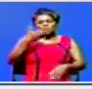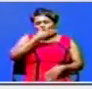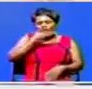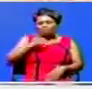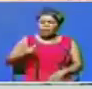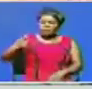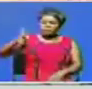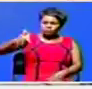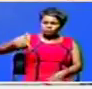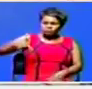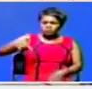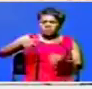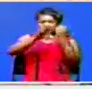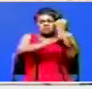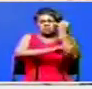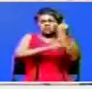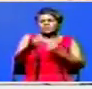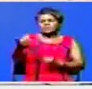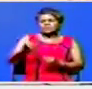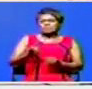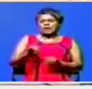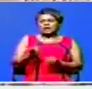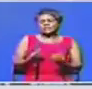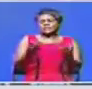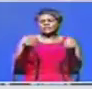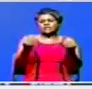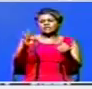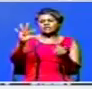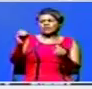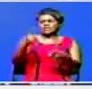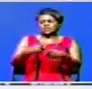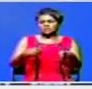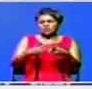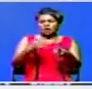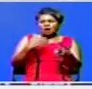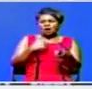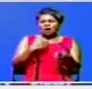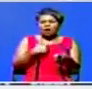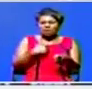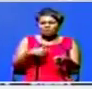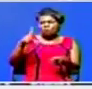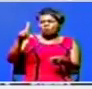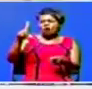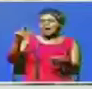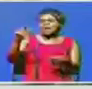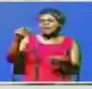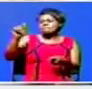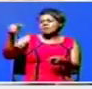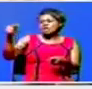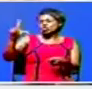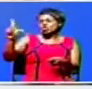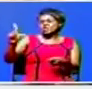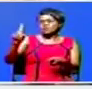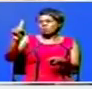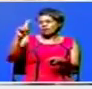products in the region and meet demand in the next 30 years. The pipeline will have an installed flow rate of 1 million liters per hour in